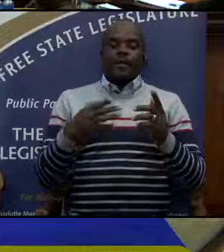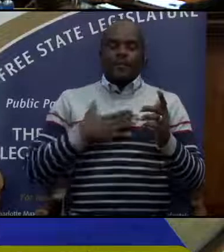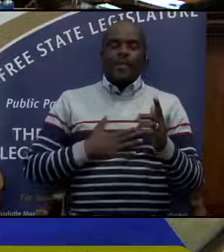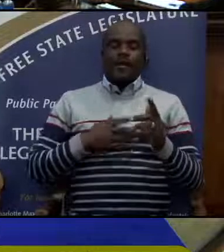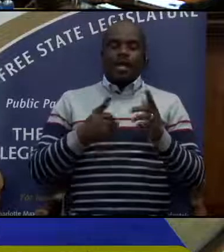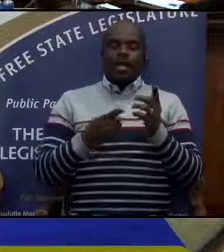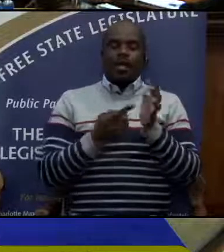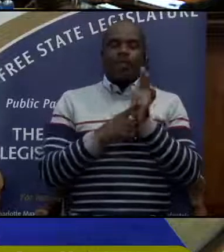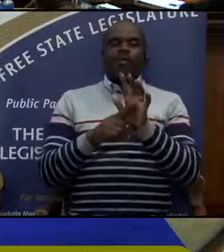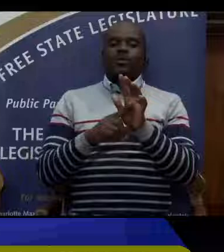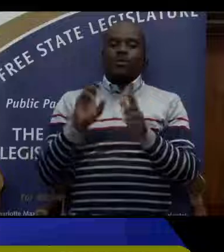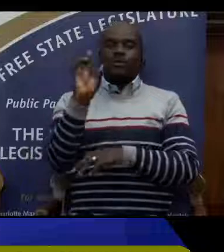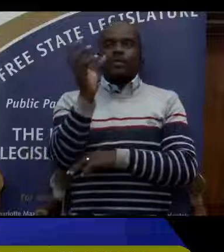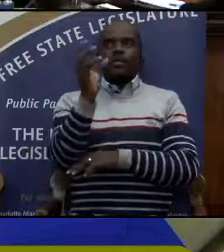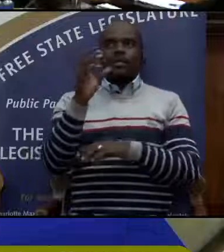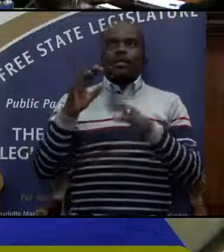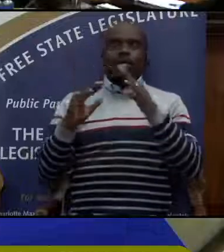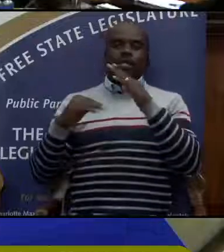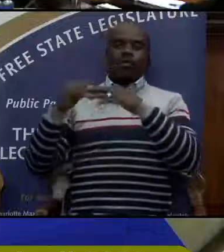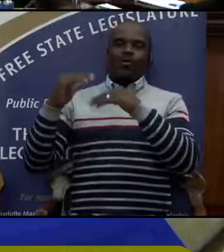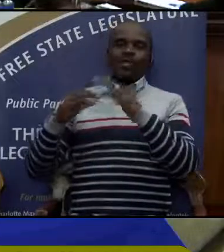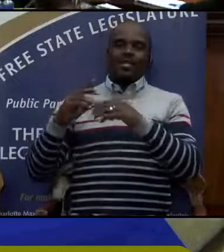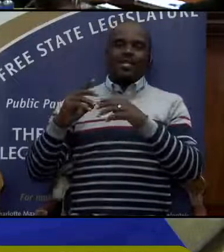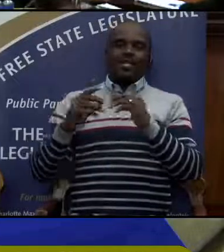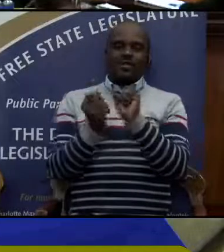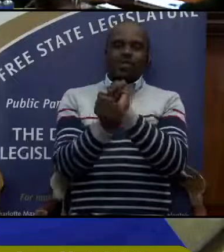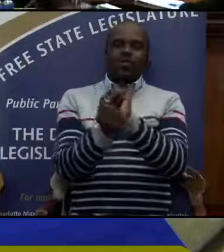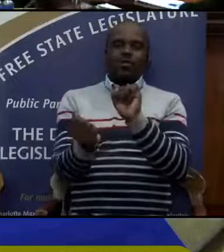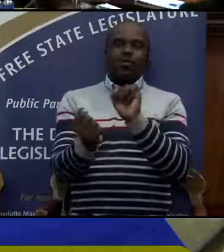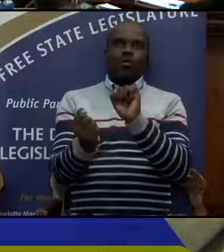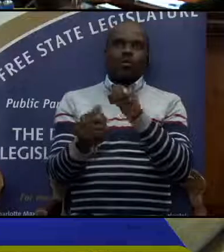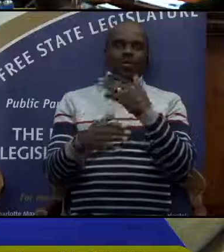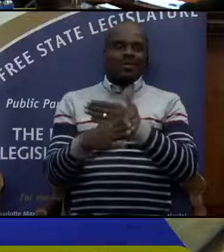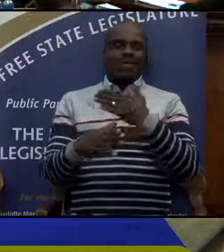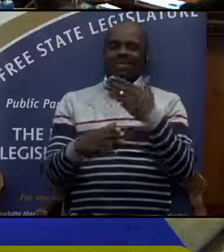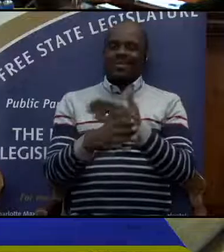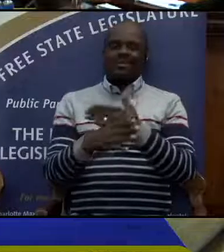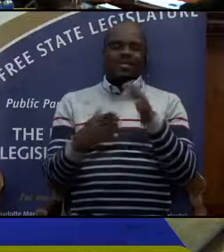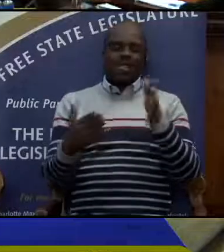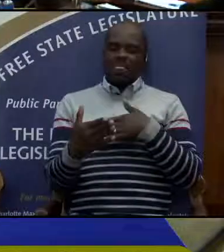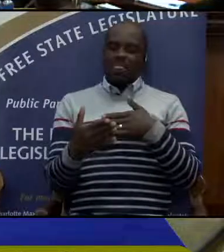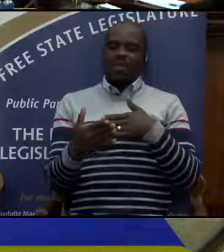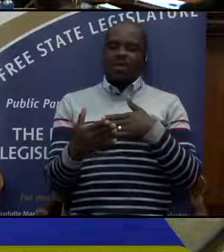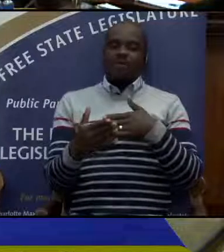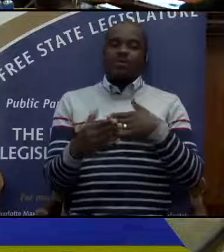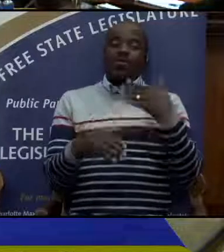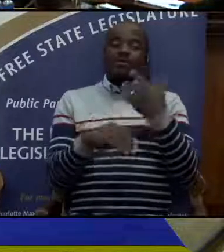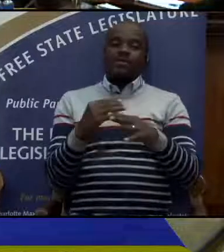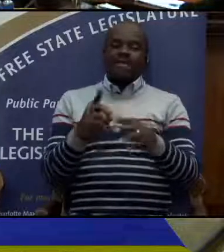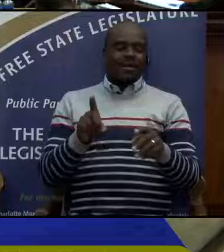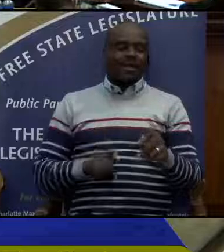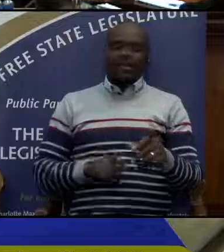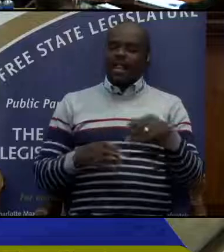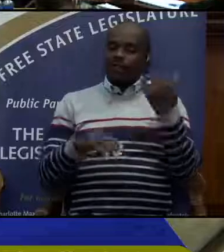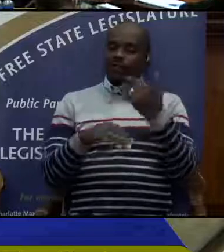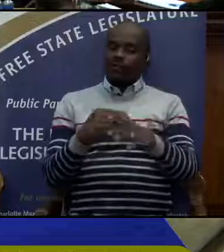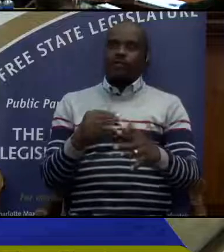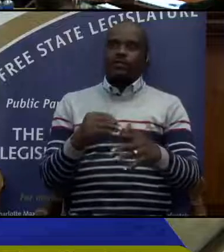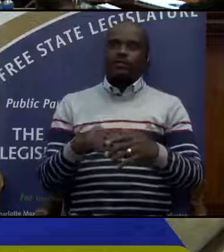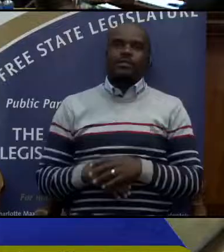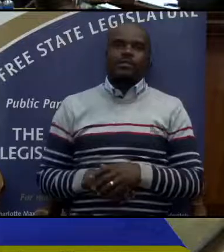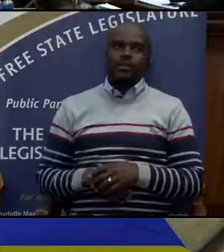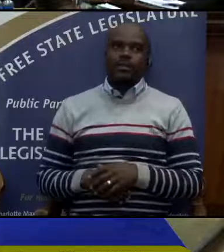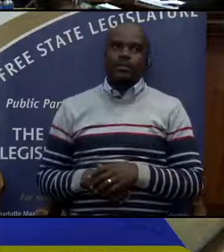liberation from unemployment and poverty. The Premier mentioned that we must build on our strengths and make the most of